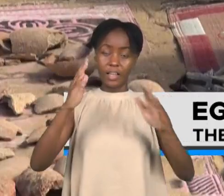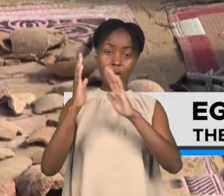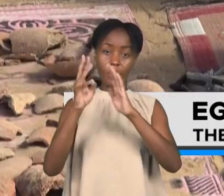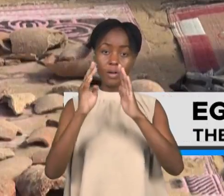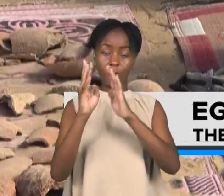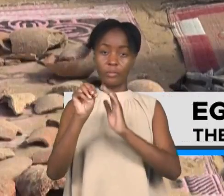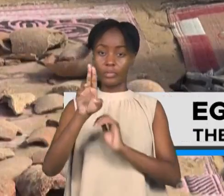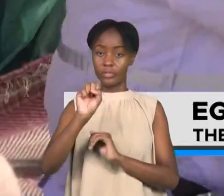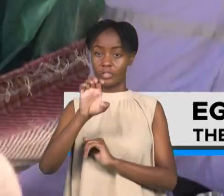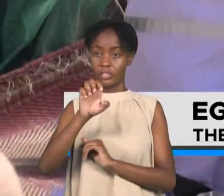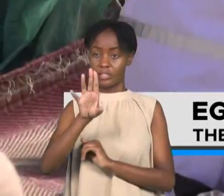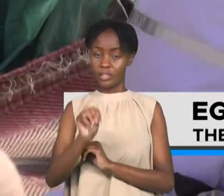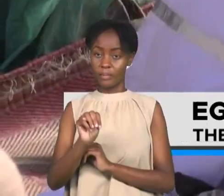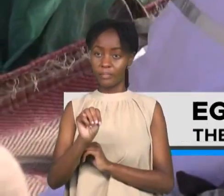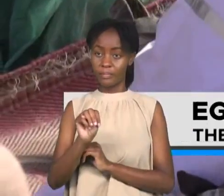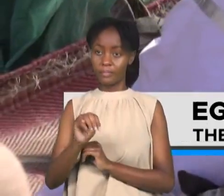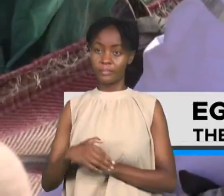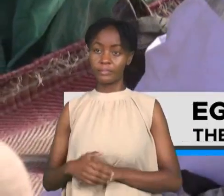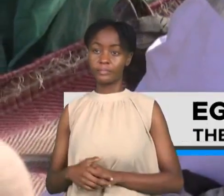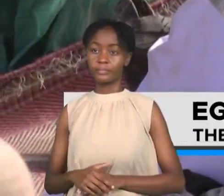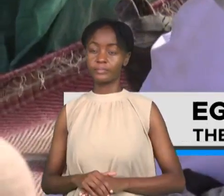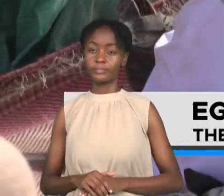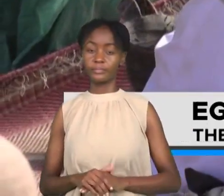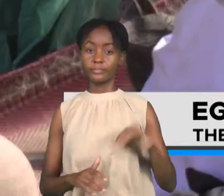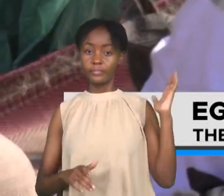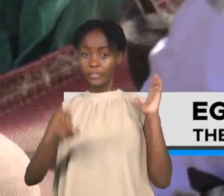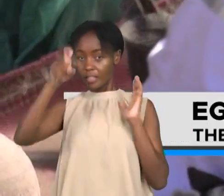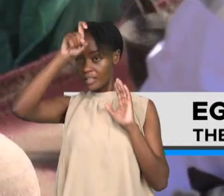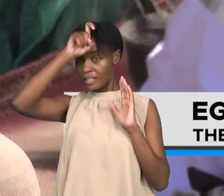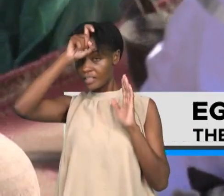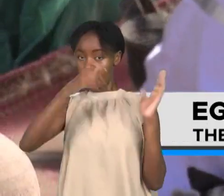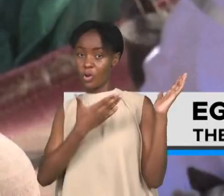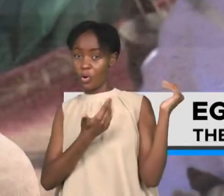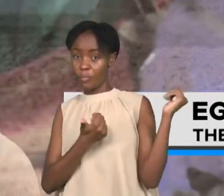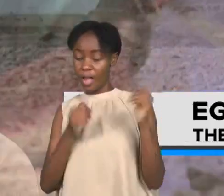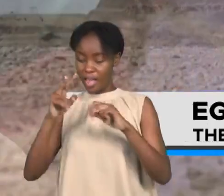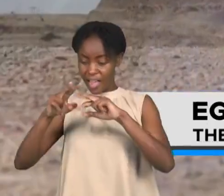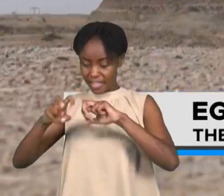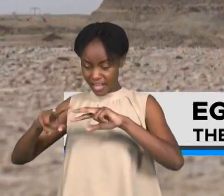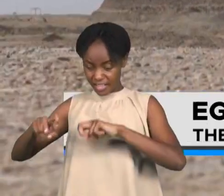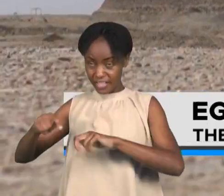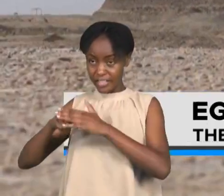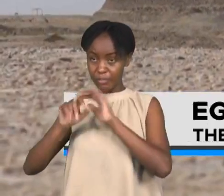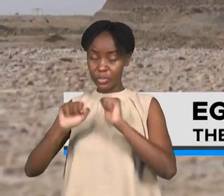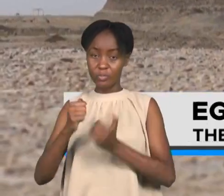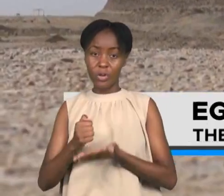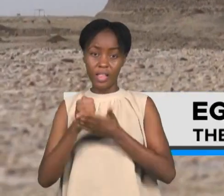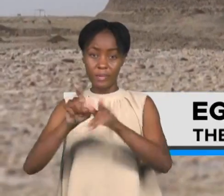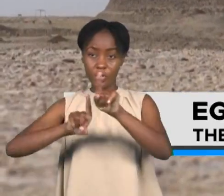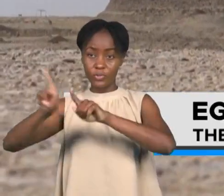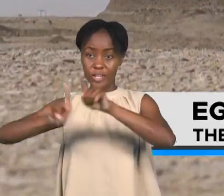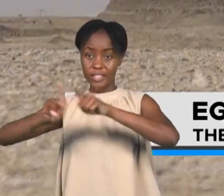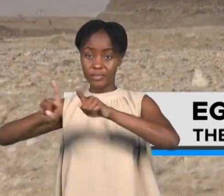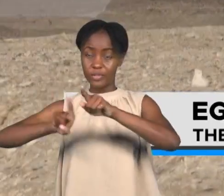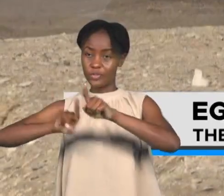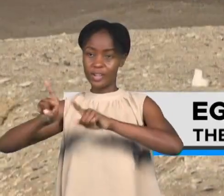Plateau, home to the famed Giza pyramids. Egypt hopes archaeological discoveries will spur tourism, a sector which has